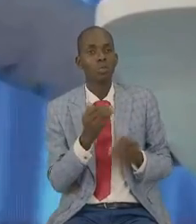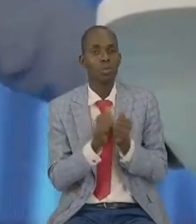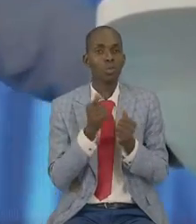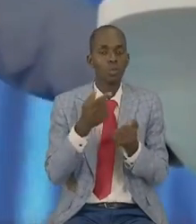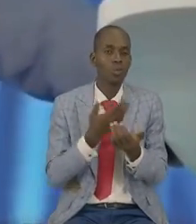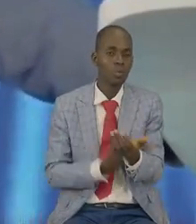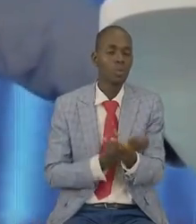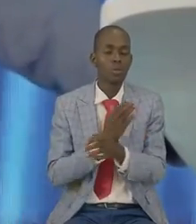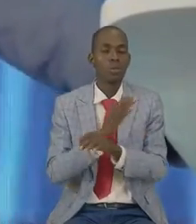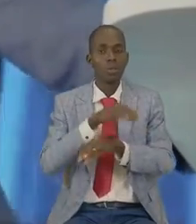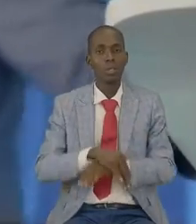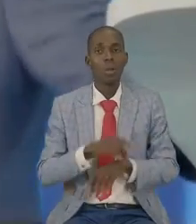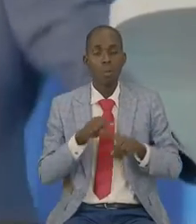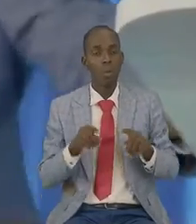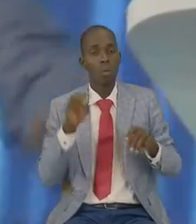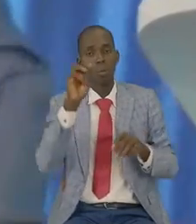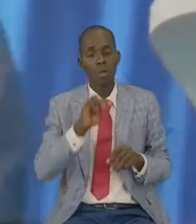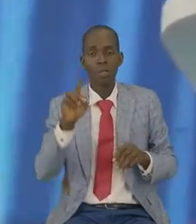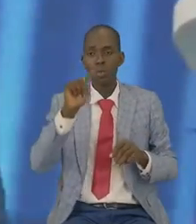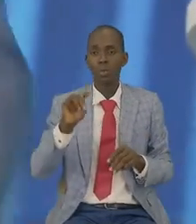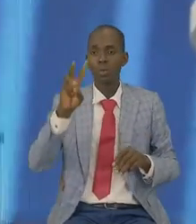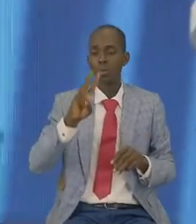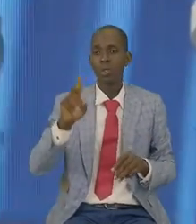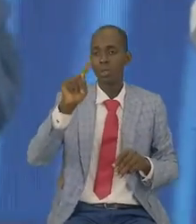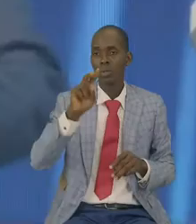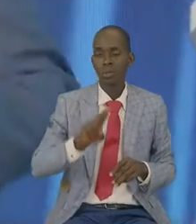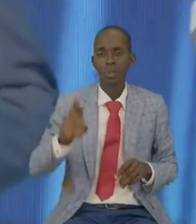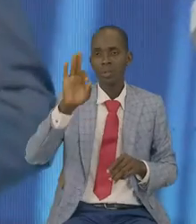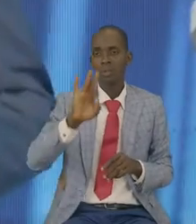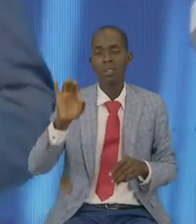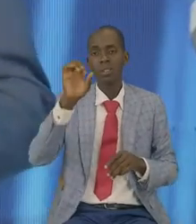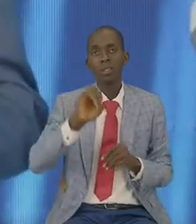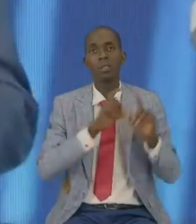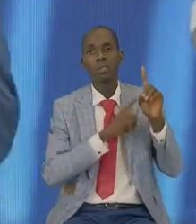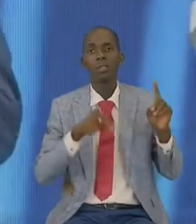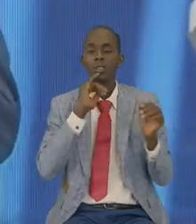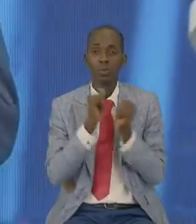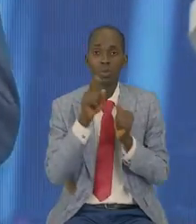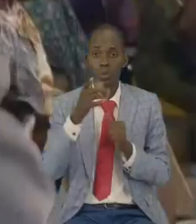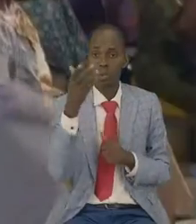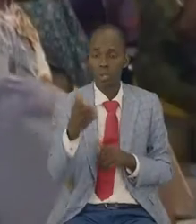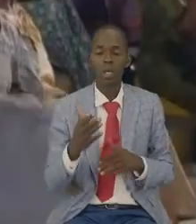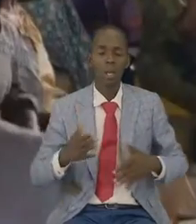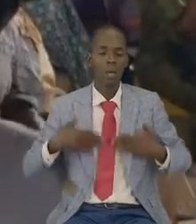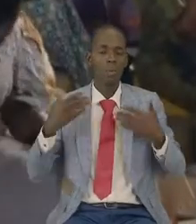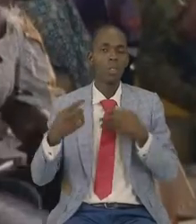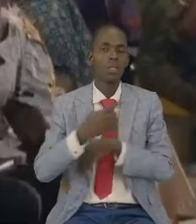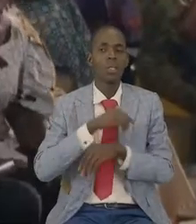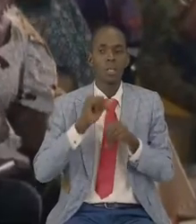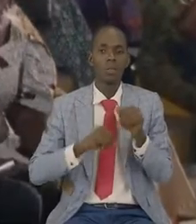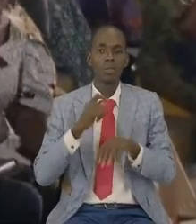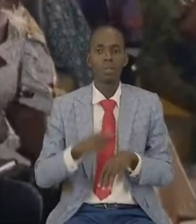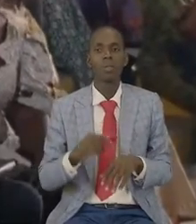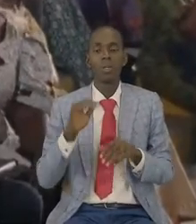Tuesday, Wednesday, Thursday, Friday, or Saturday, if the Lord is with you there, happy day every time. Amen. At